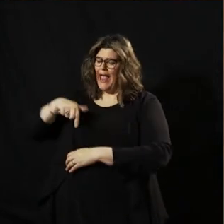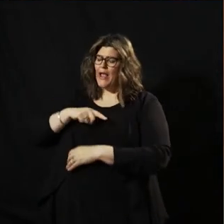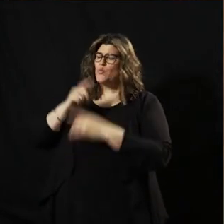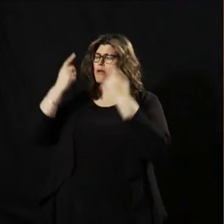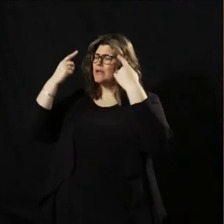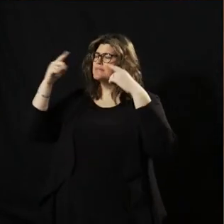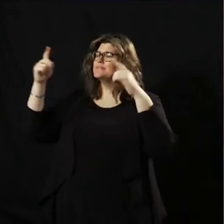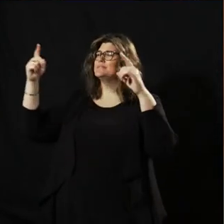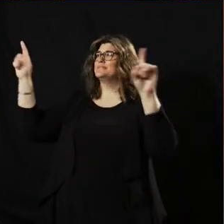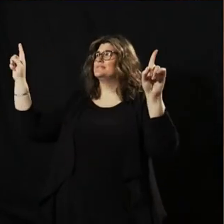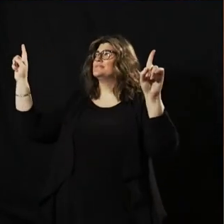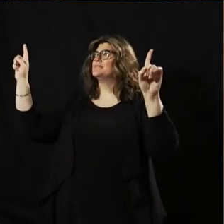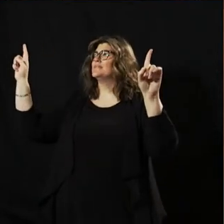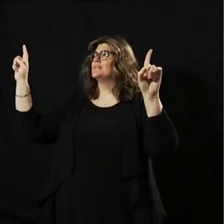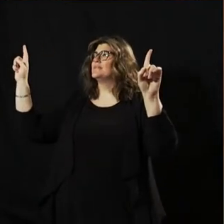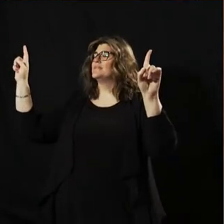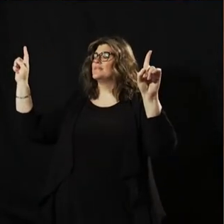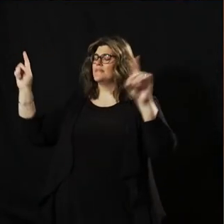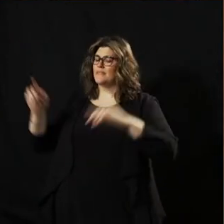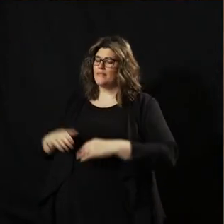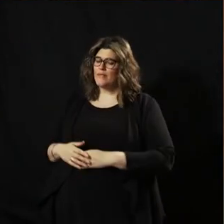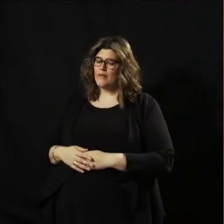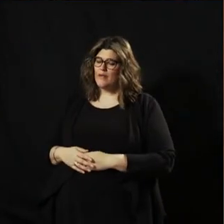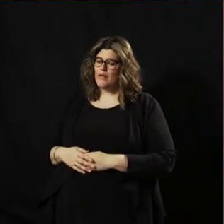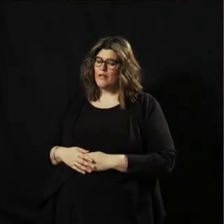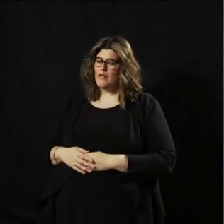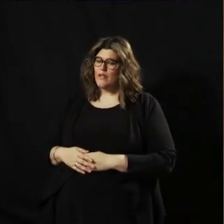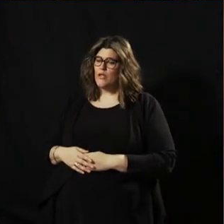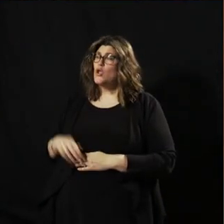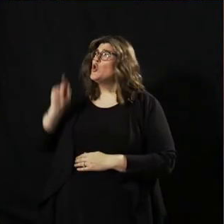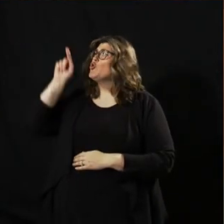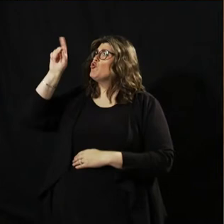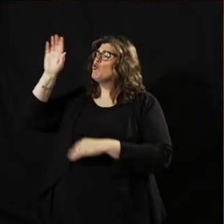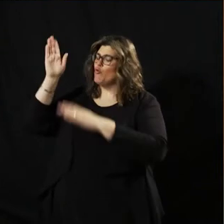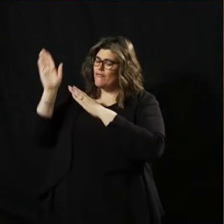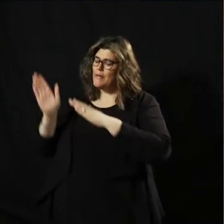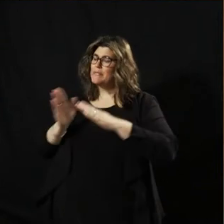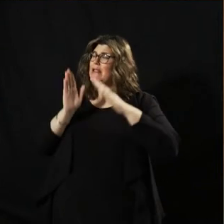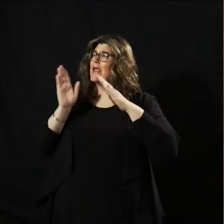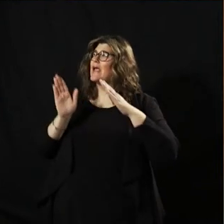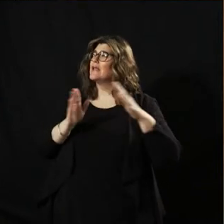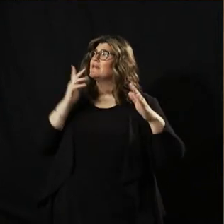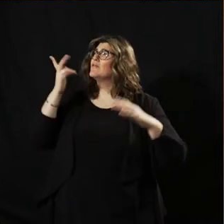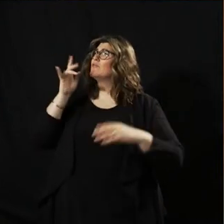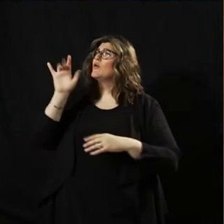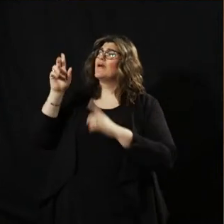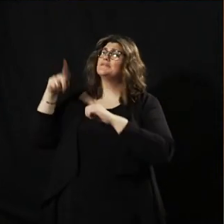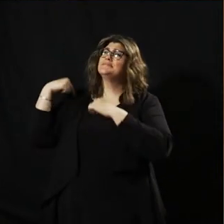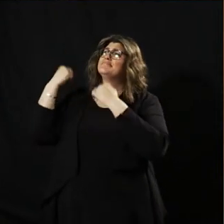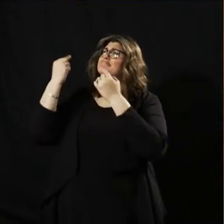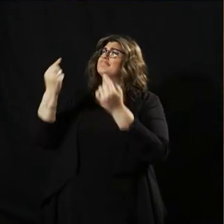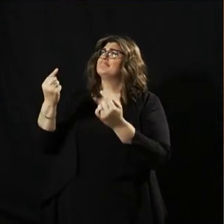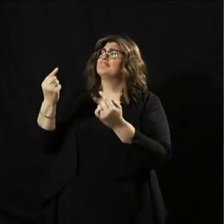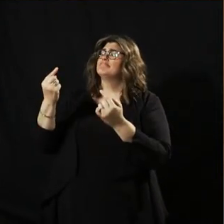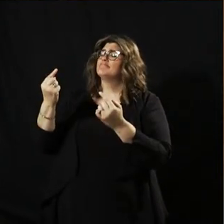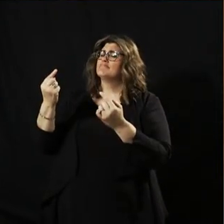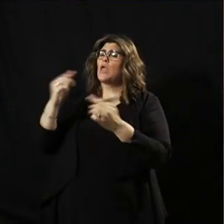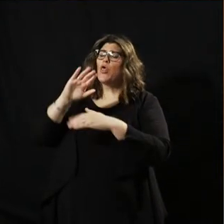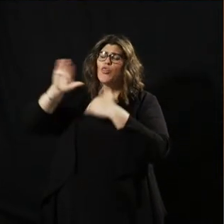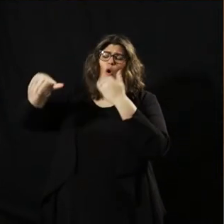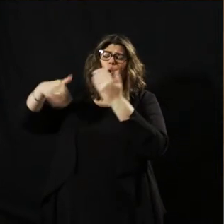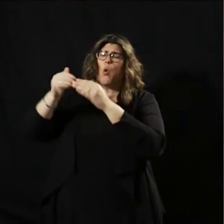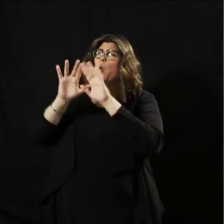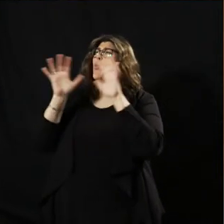human salvation, which you planned from all eternity. May the whole world